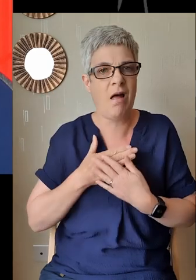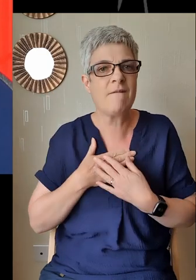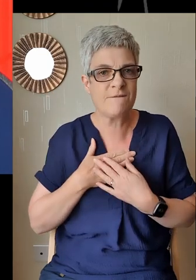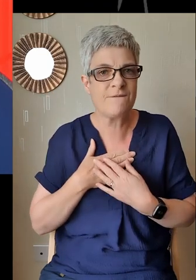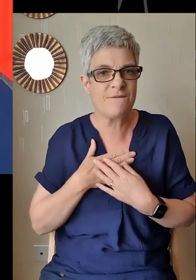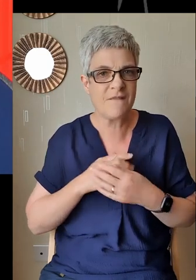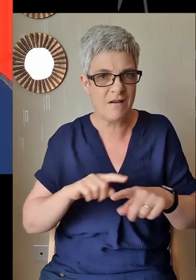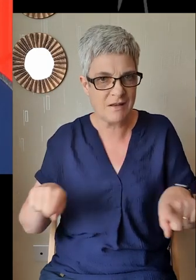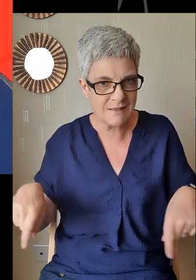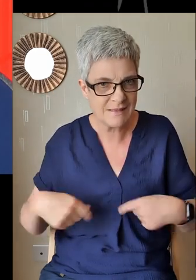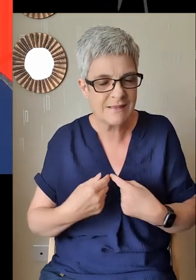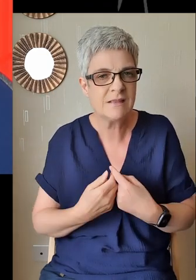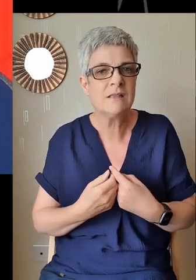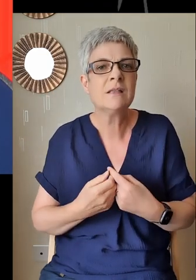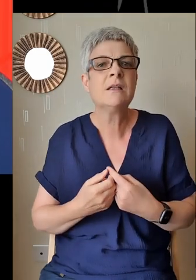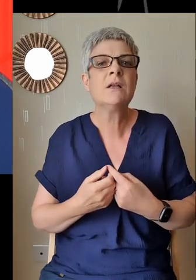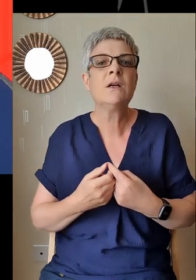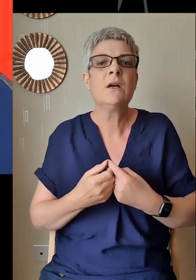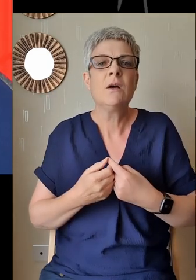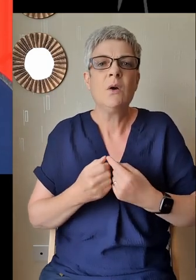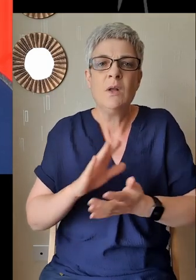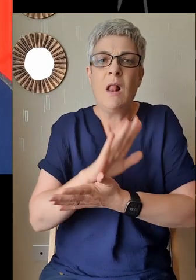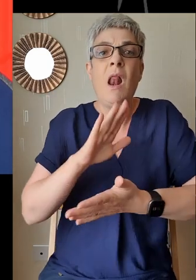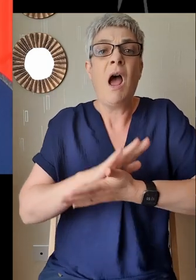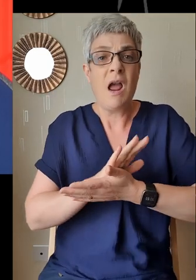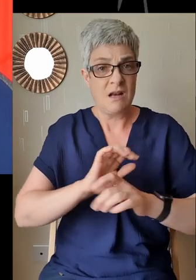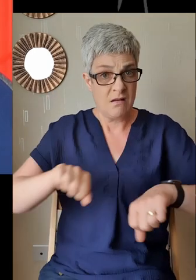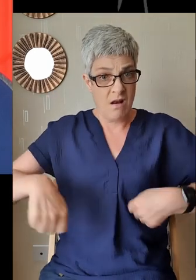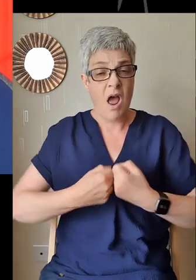May our worship bring you delight as your Spirit leads.